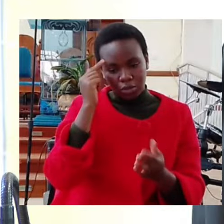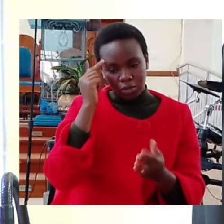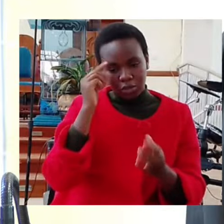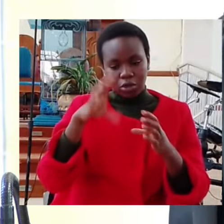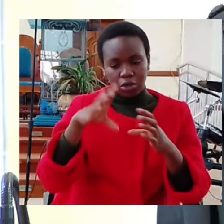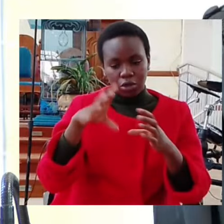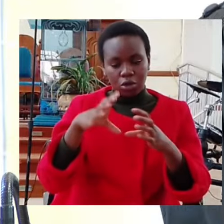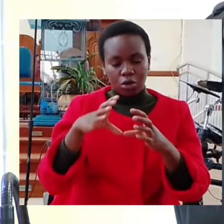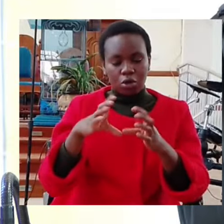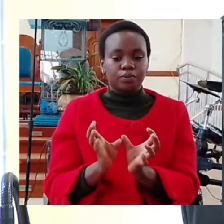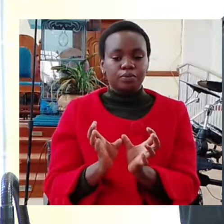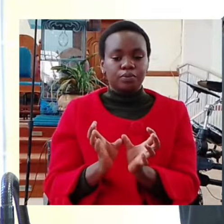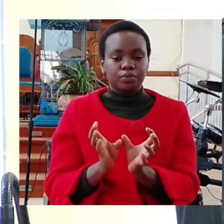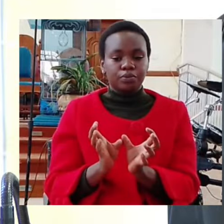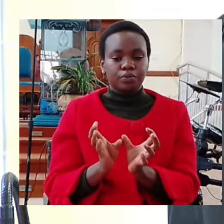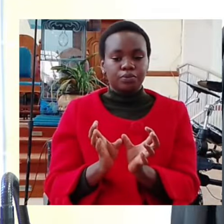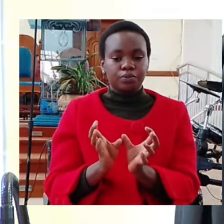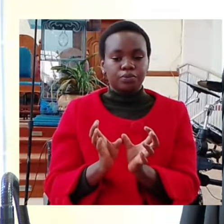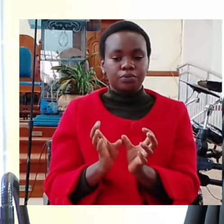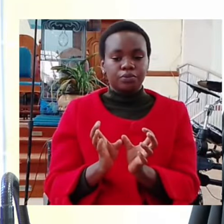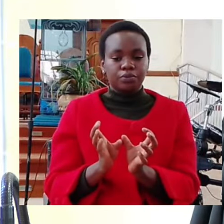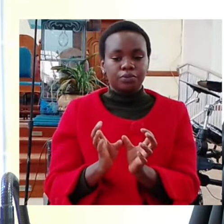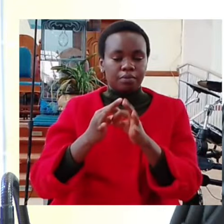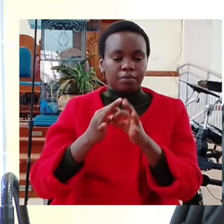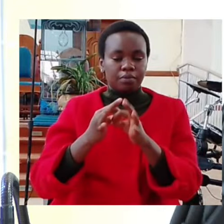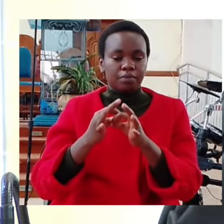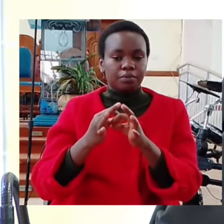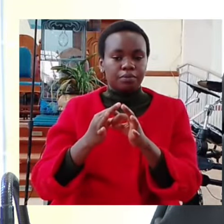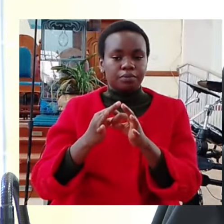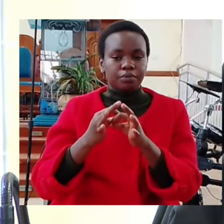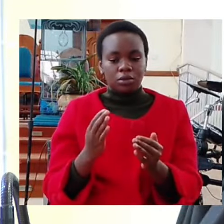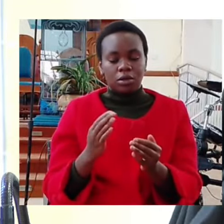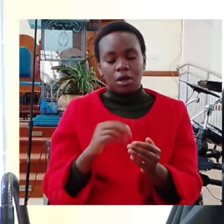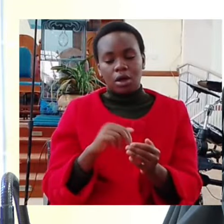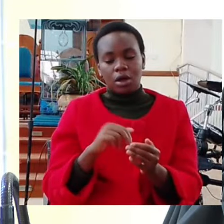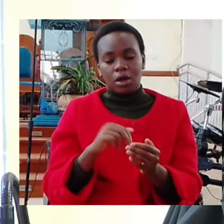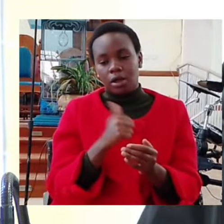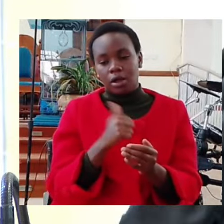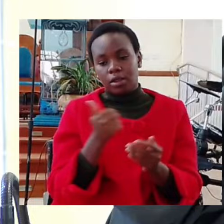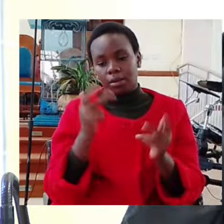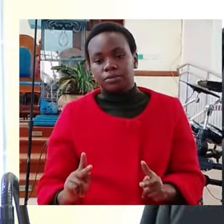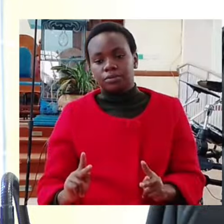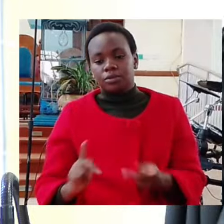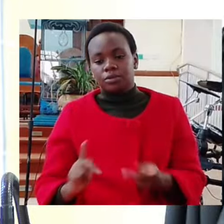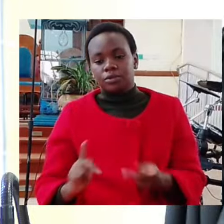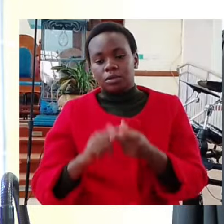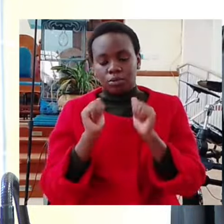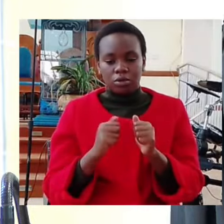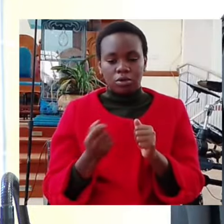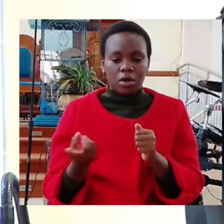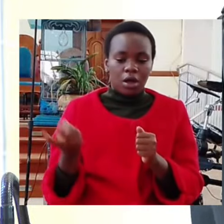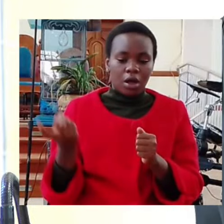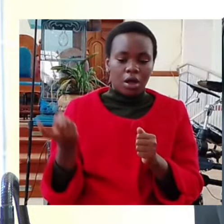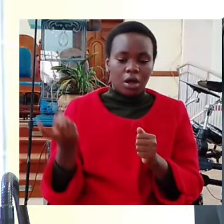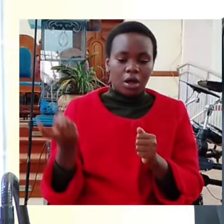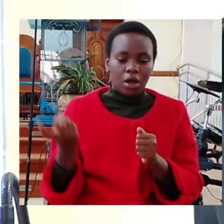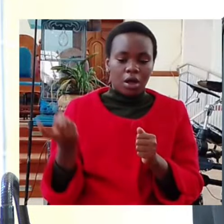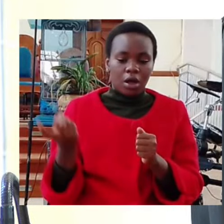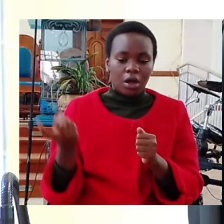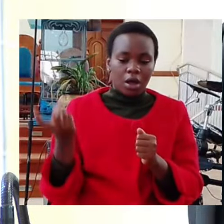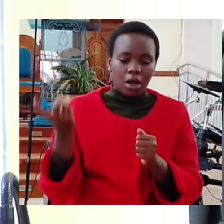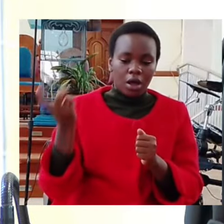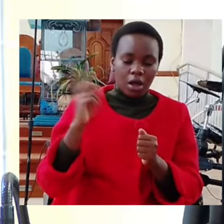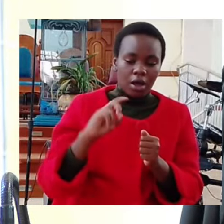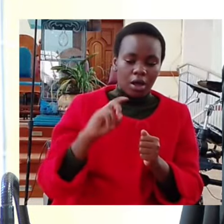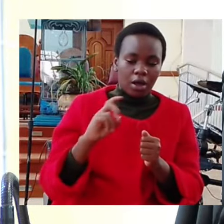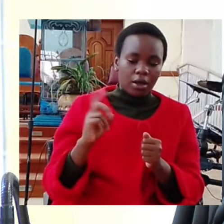faith. When we encourage one another, negothimida, negokoroga, nekuogerera